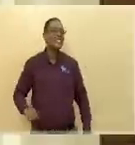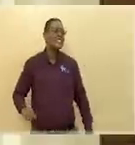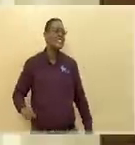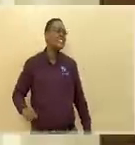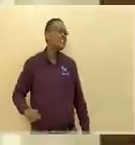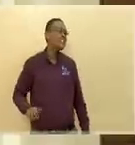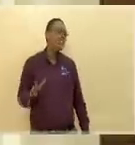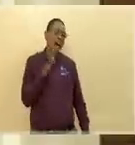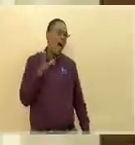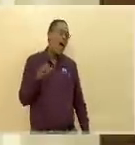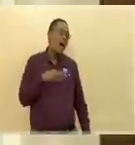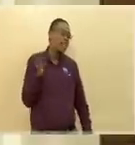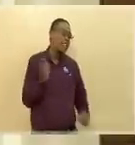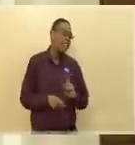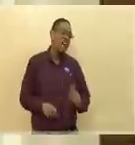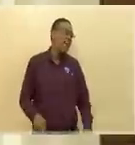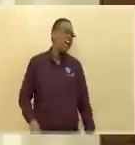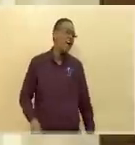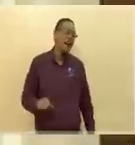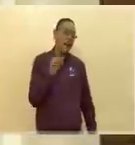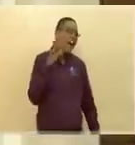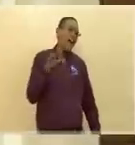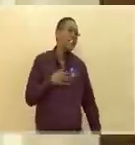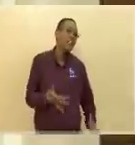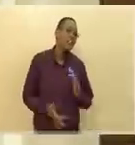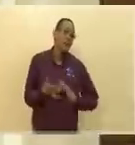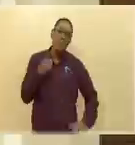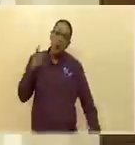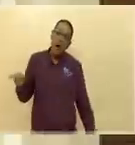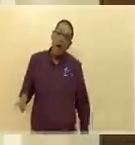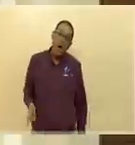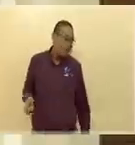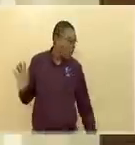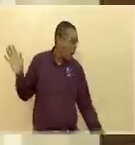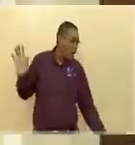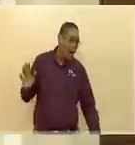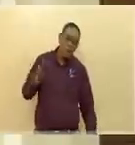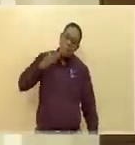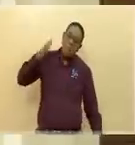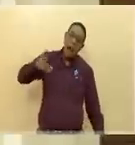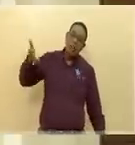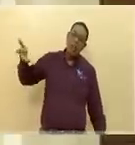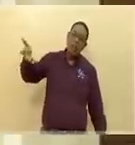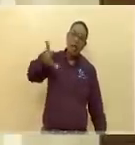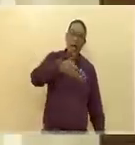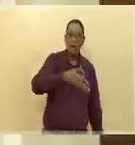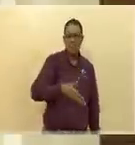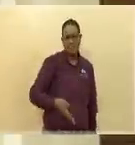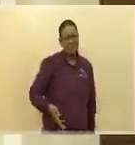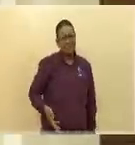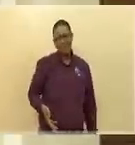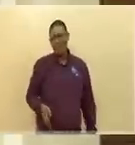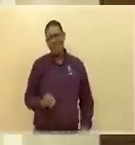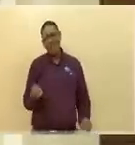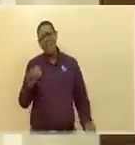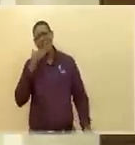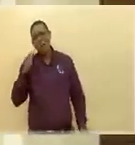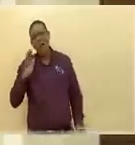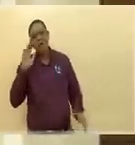technology, and are always saying that something bad is going to happen. Nothing bad is going to happen when we know